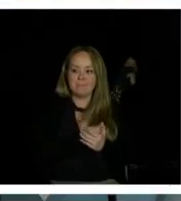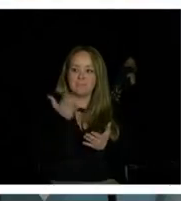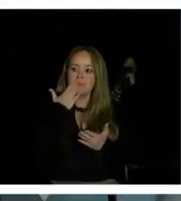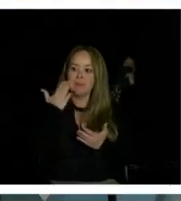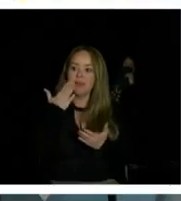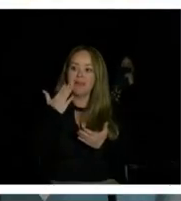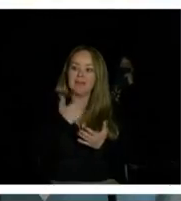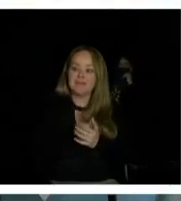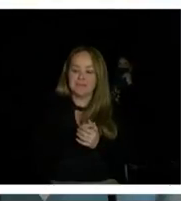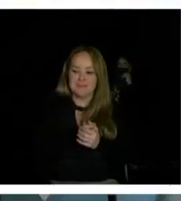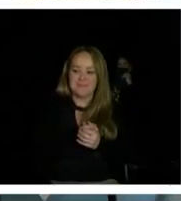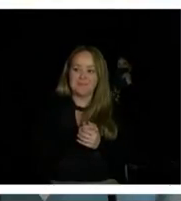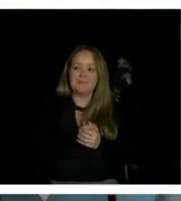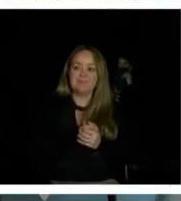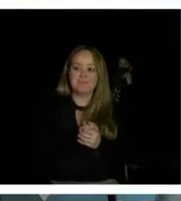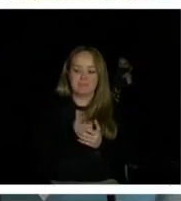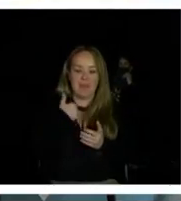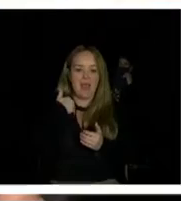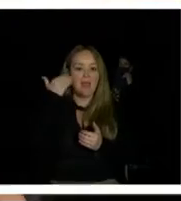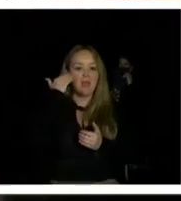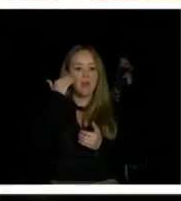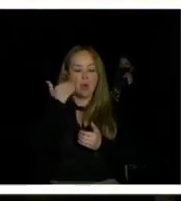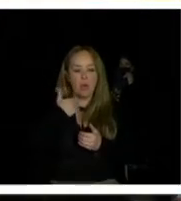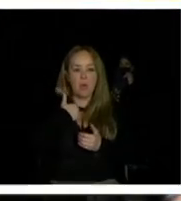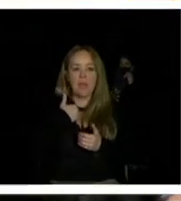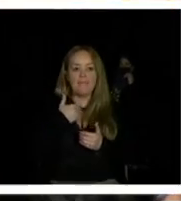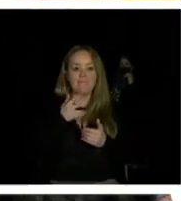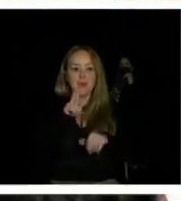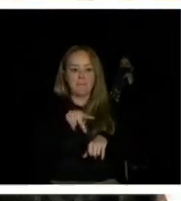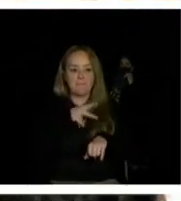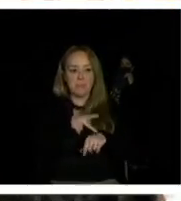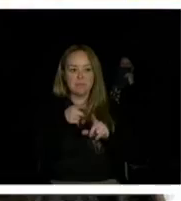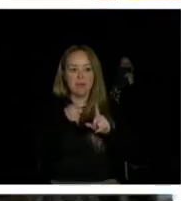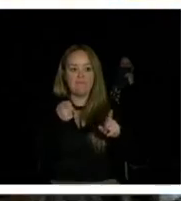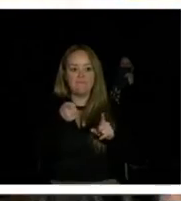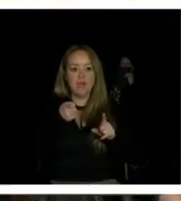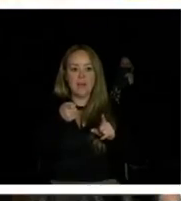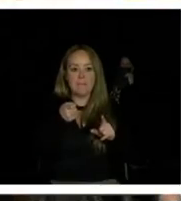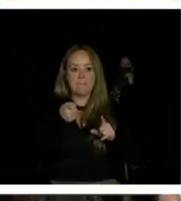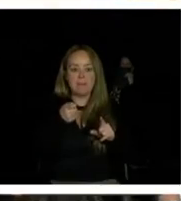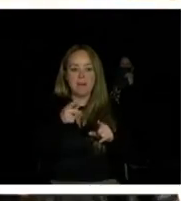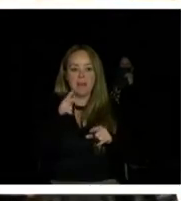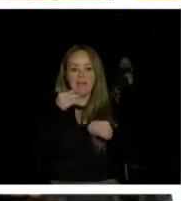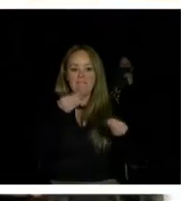Thank you. Yes. I know that we have the principals from the rest of the feeder